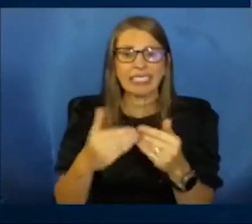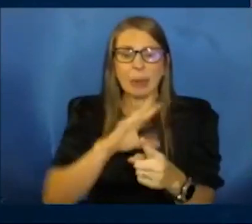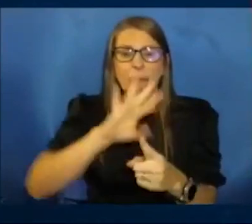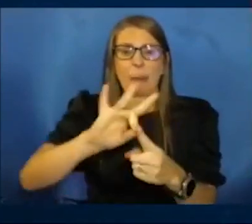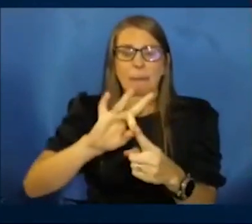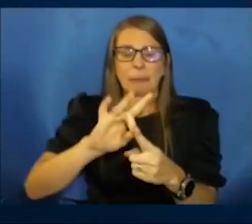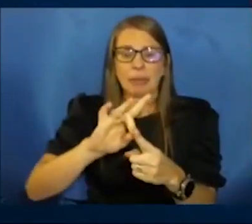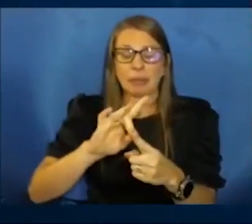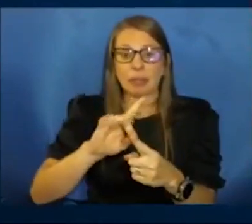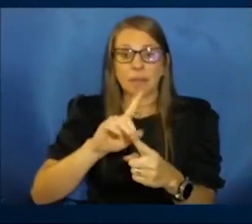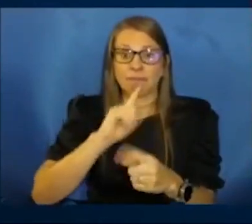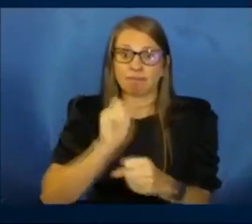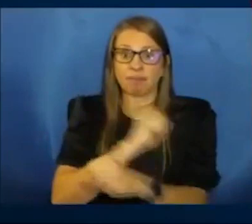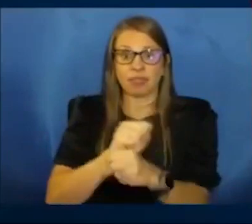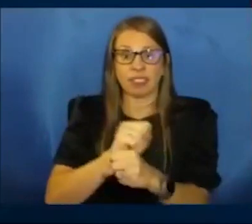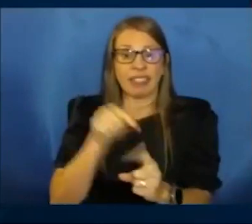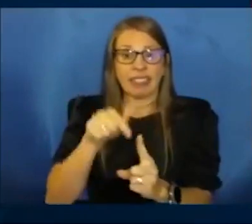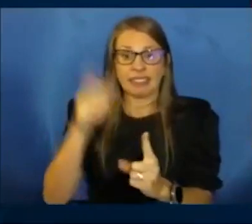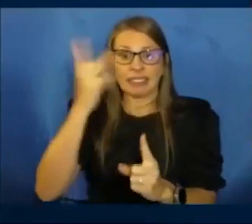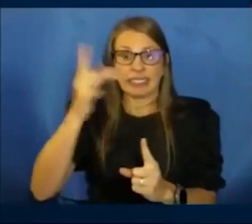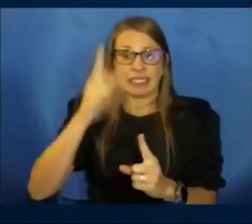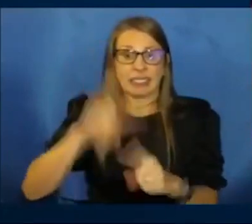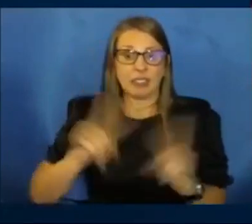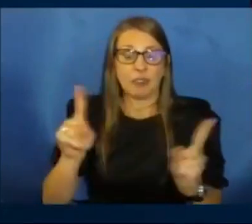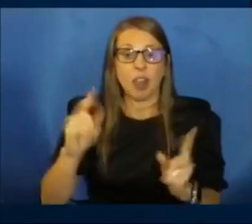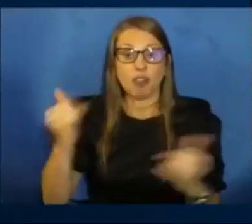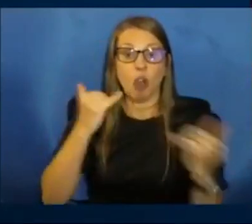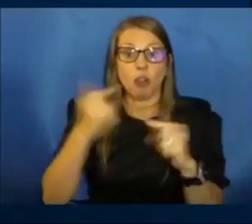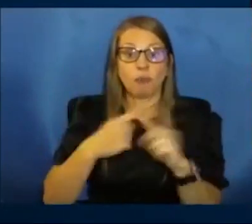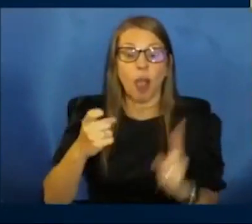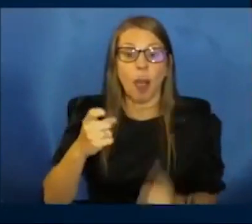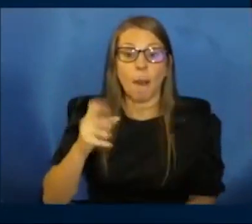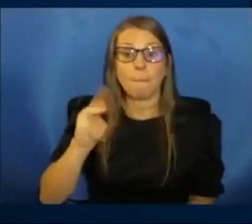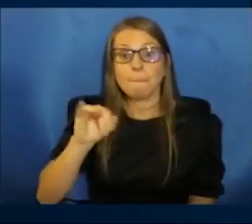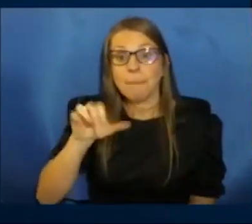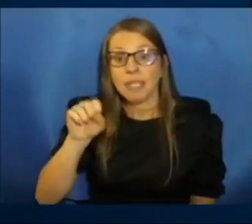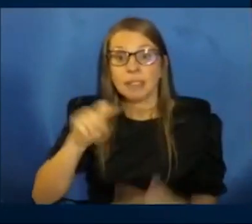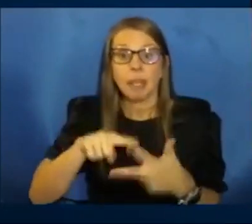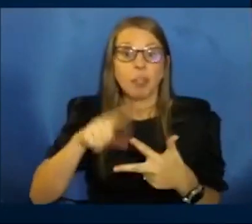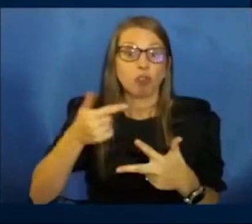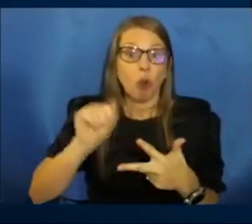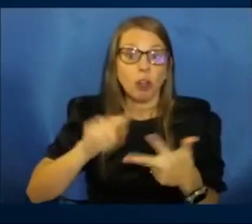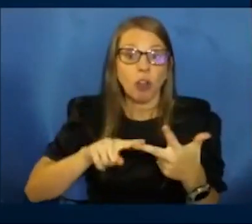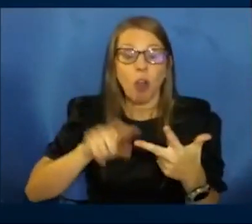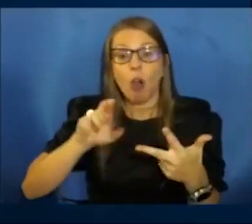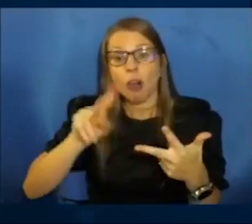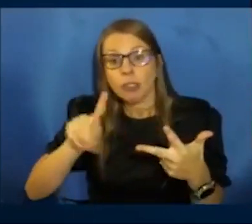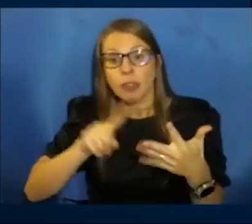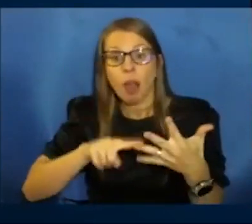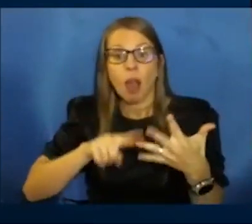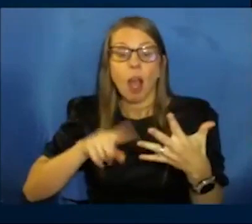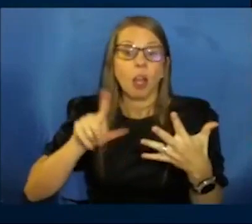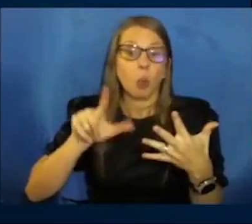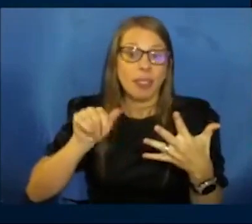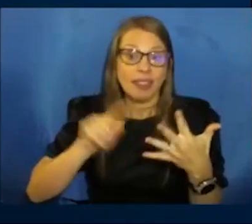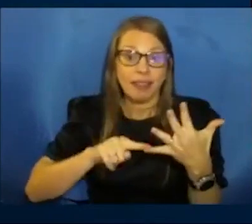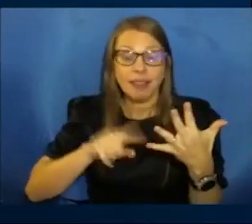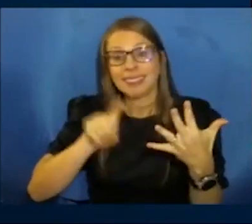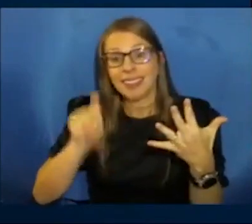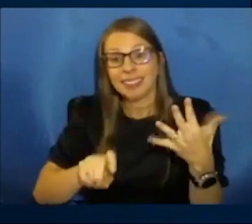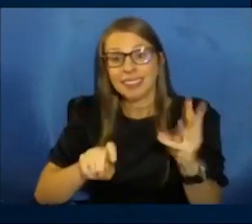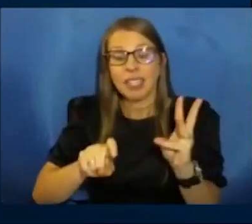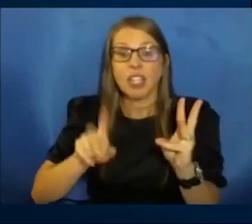into the weekend with some words of wisdom. Yeah. Go get vaccinated. And if you can, like we said, spend time outdoors, whether that's walking